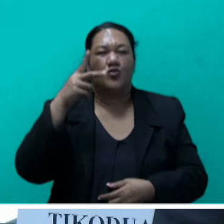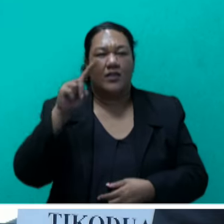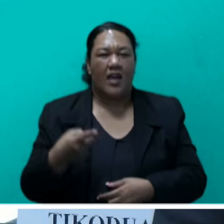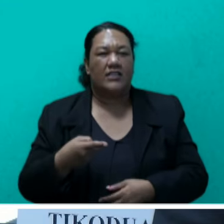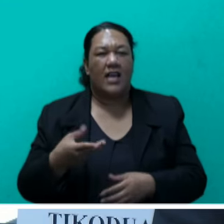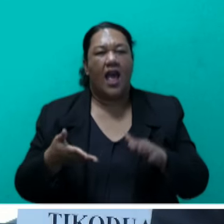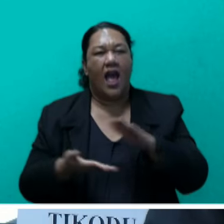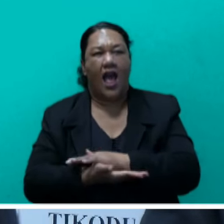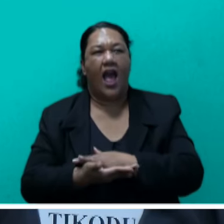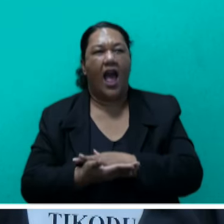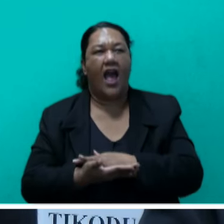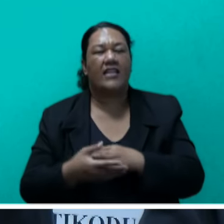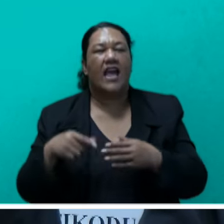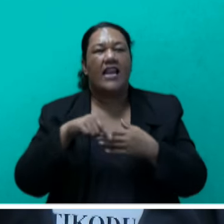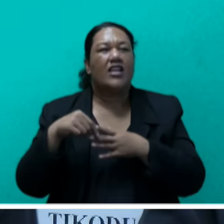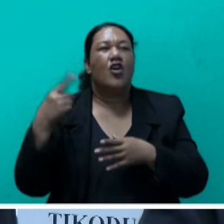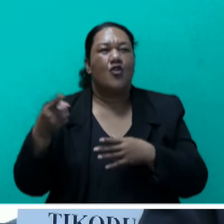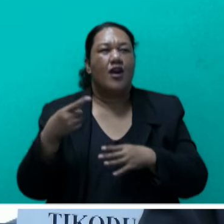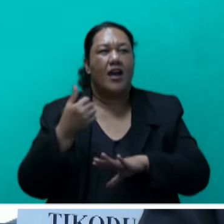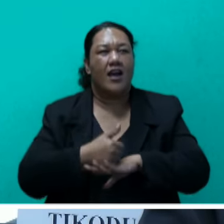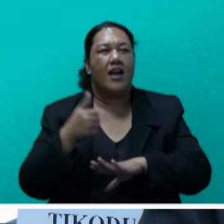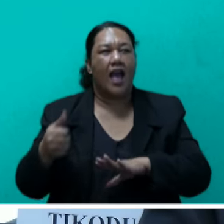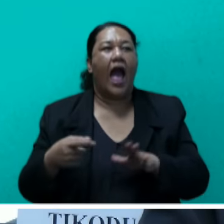leadership of the former CEO, Abdul Khan,